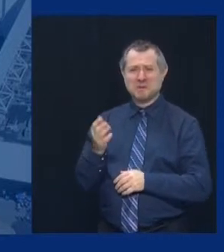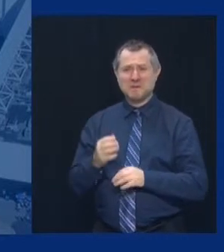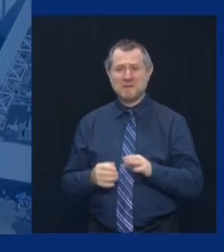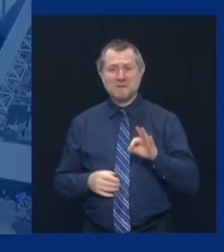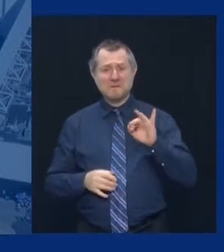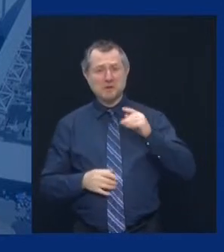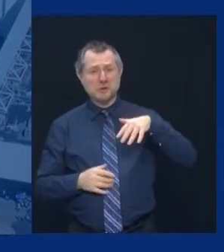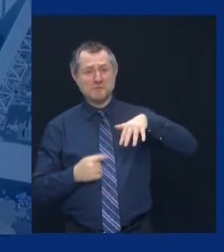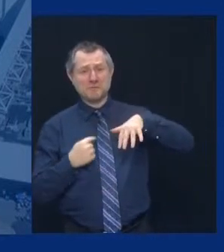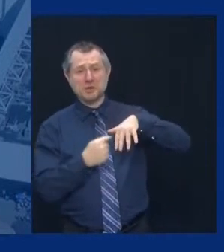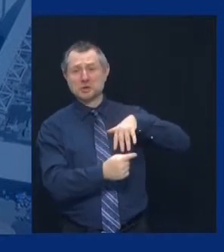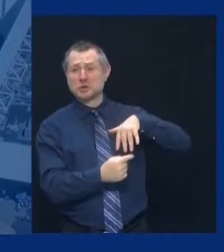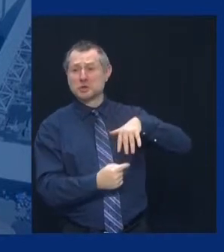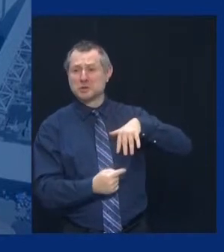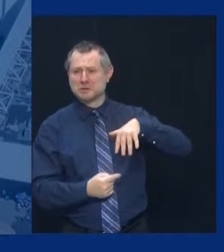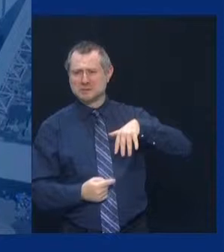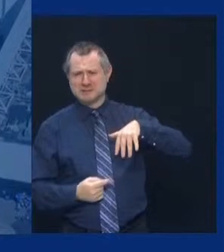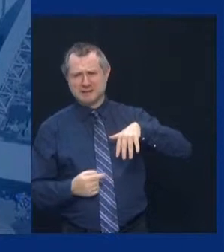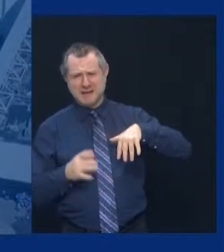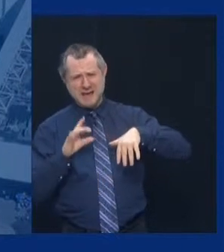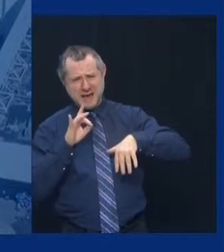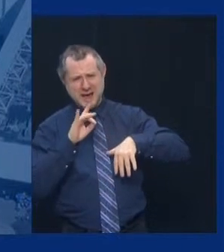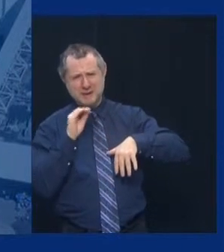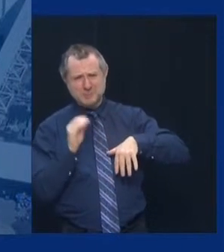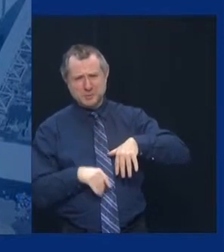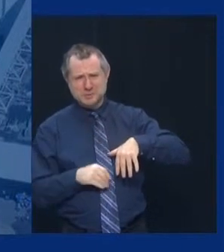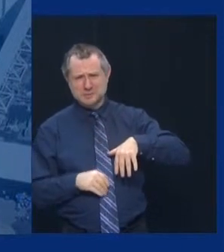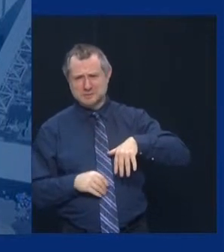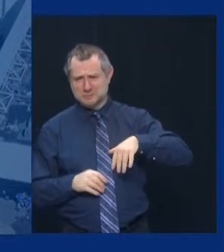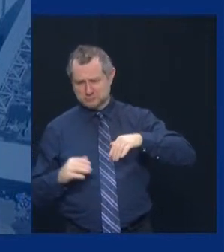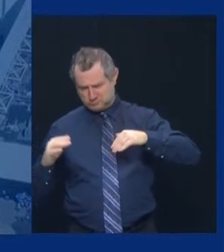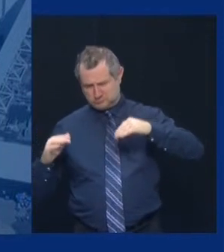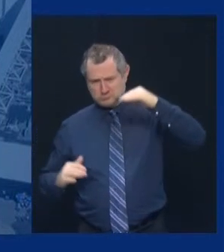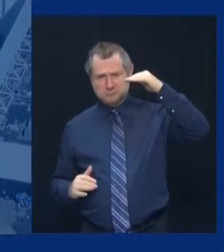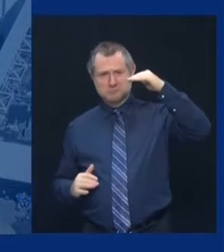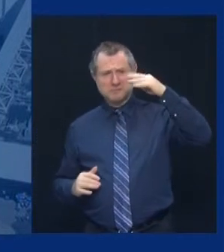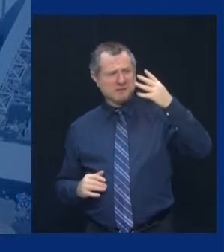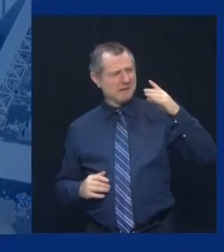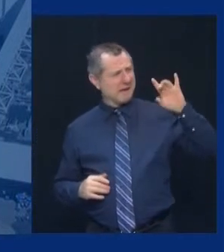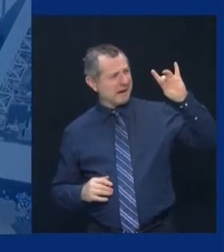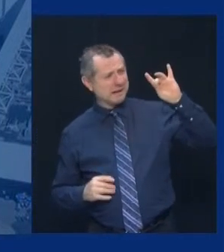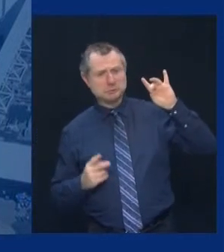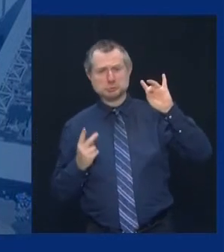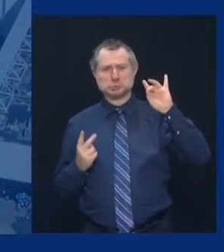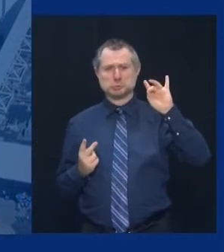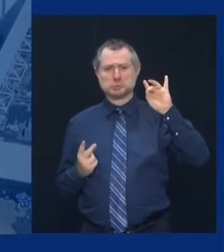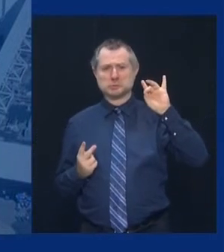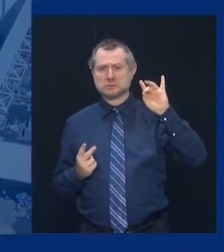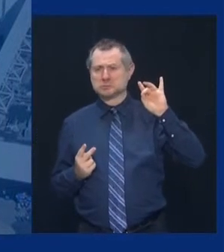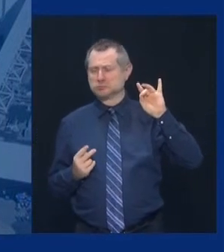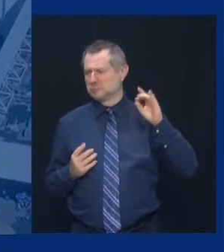Lakes 4 times the infection rate in Manhattan? How do you explain that?